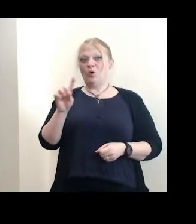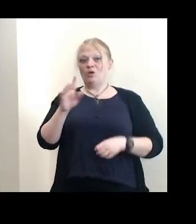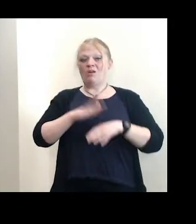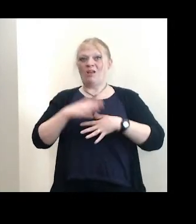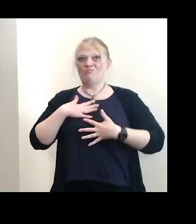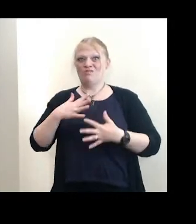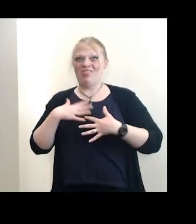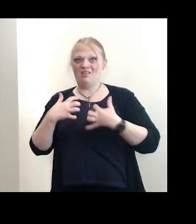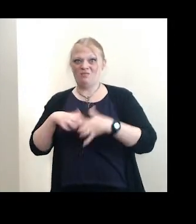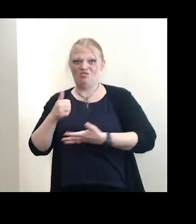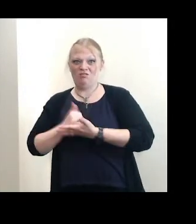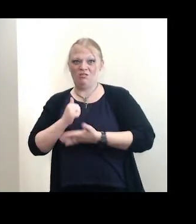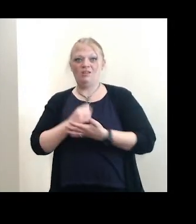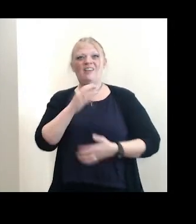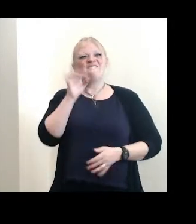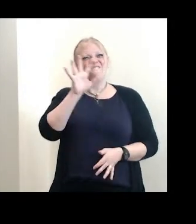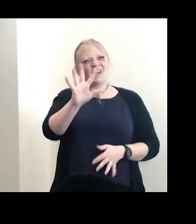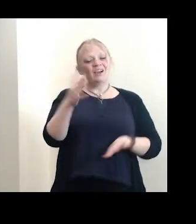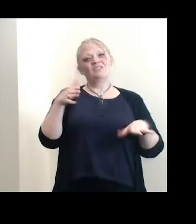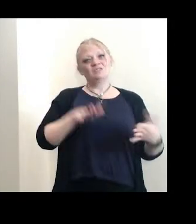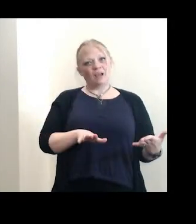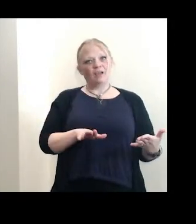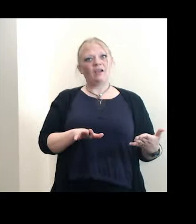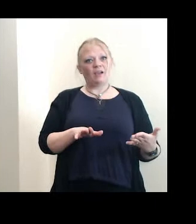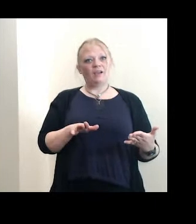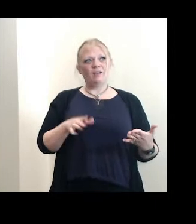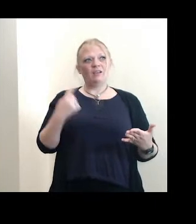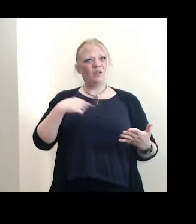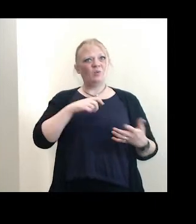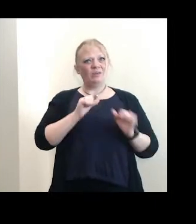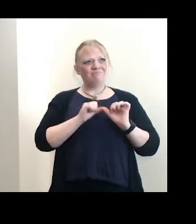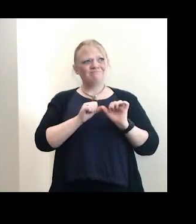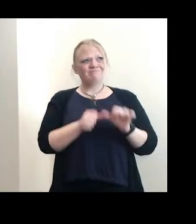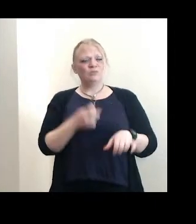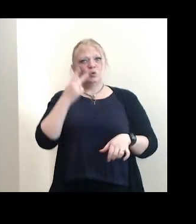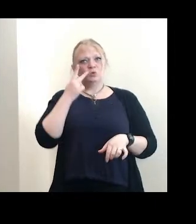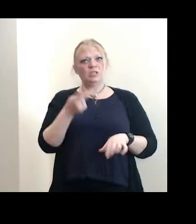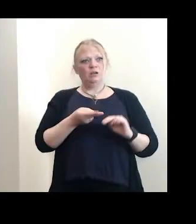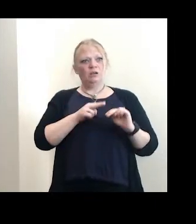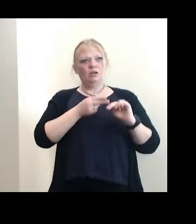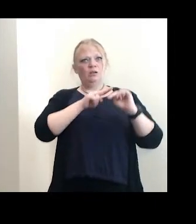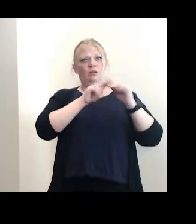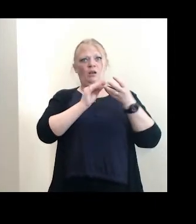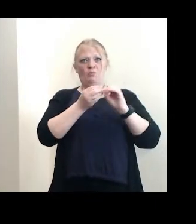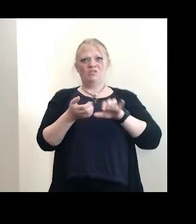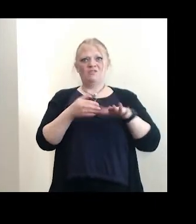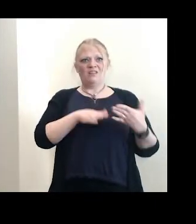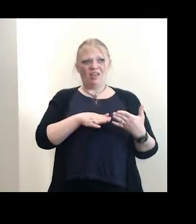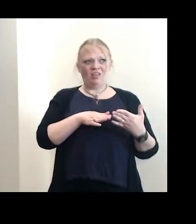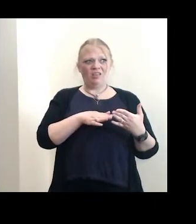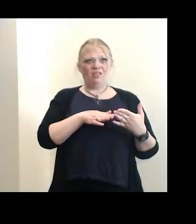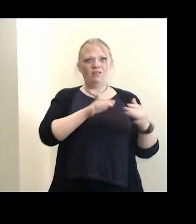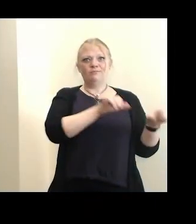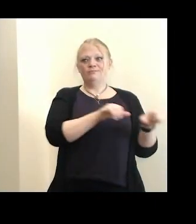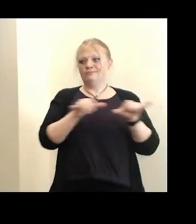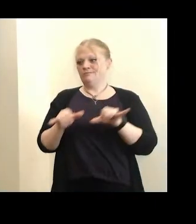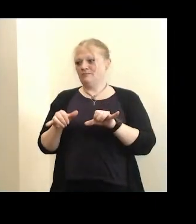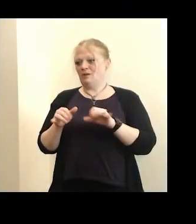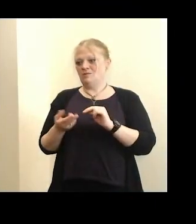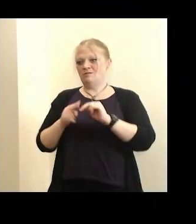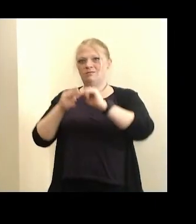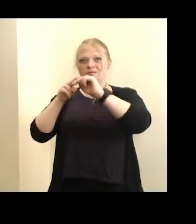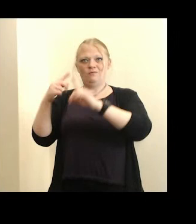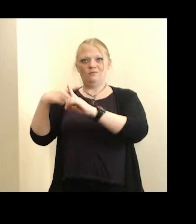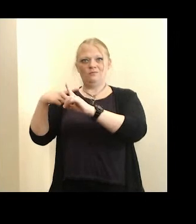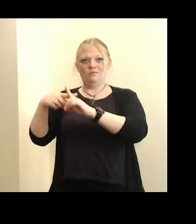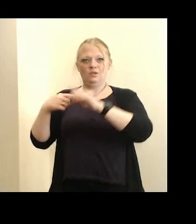assist, and 5 died. And we're continuing to see increases in the deaths as we've seen increases in the cases. And I want to